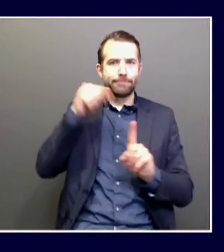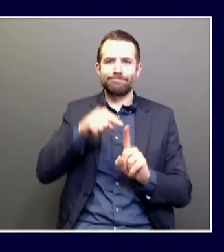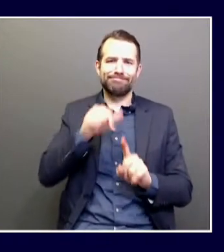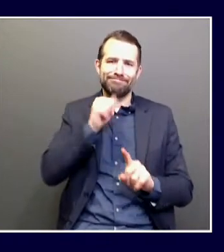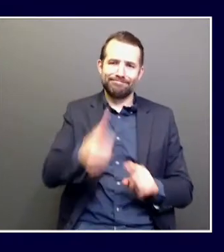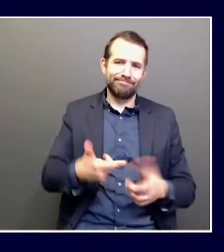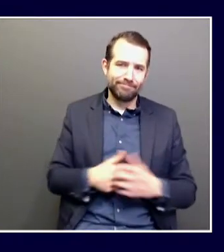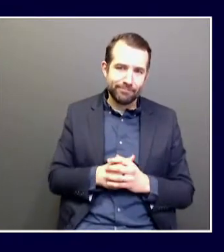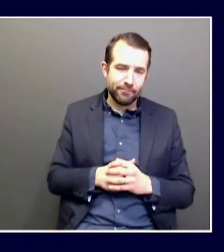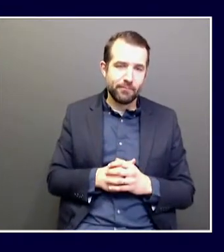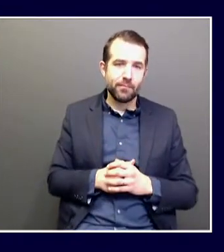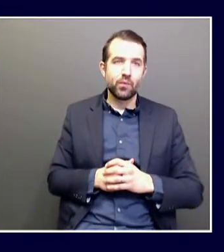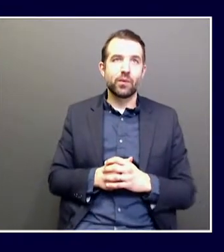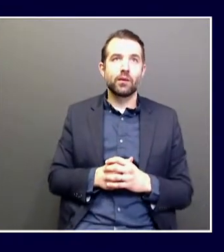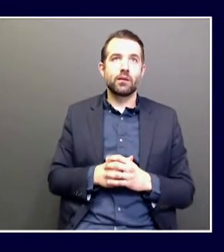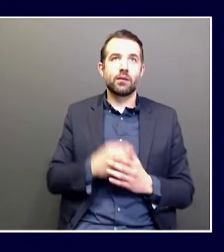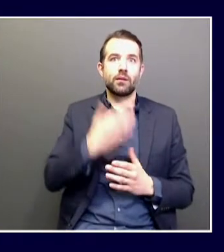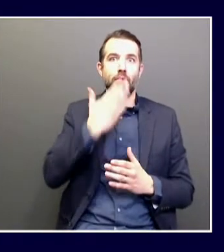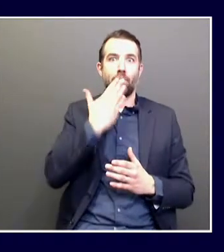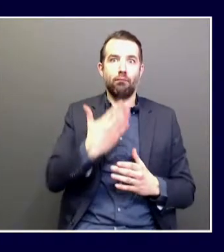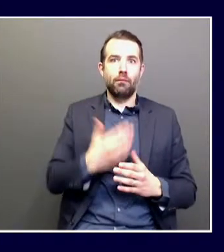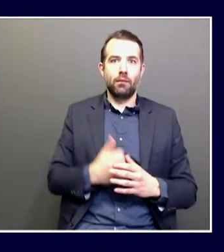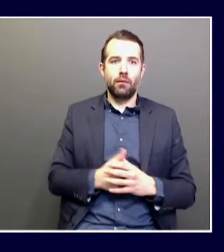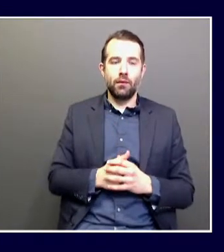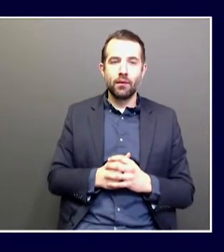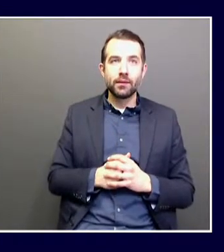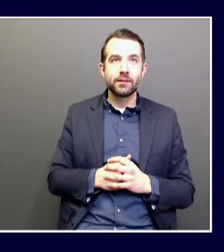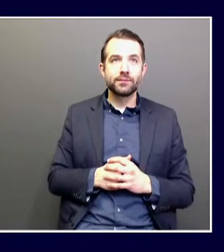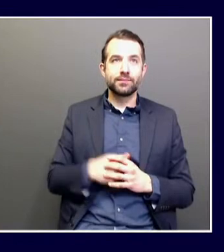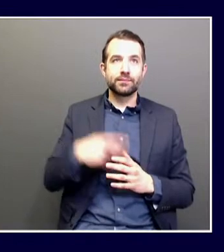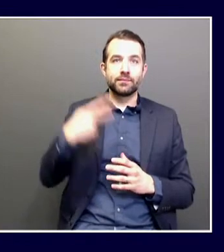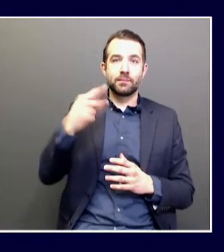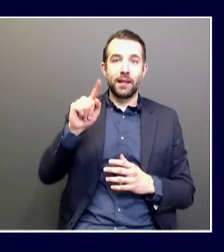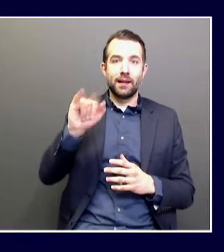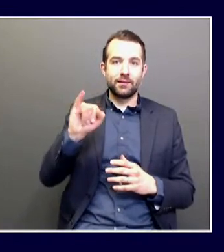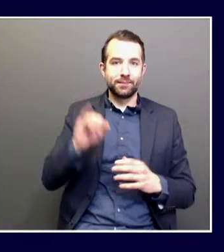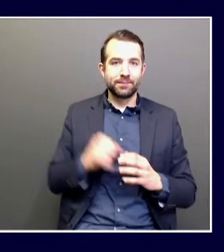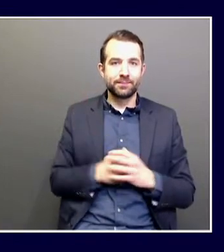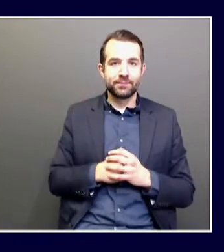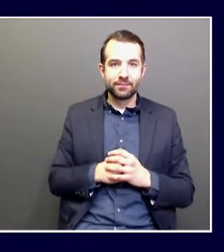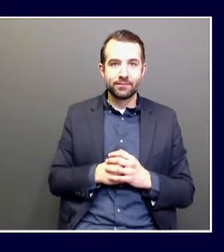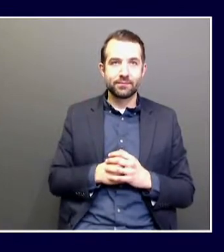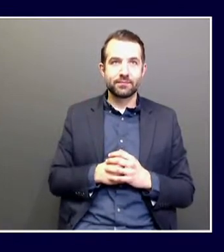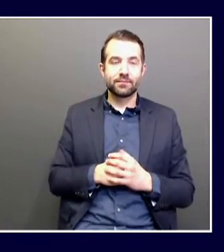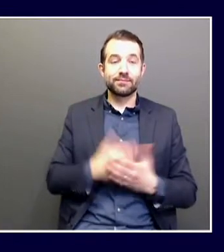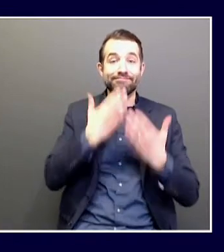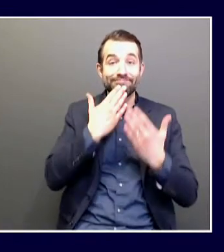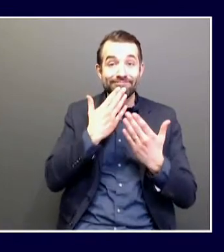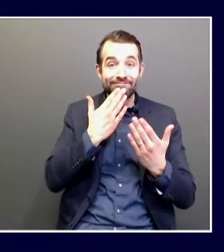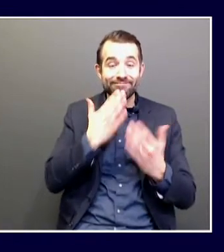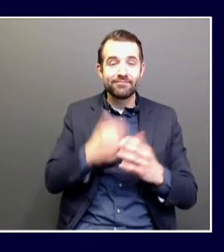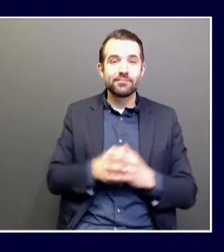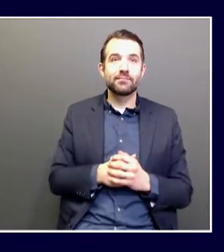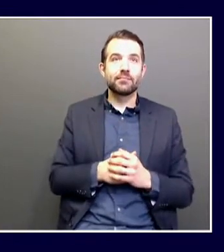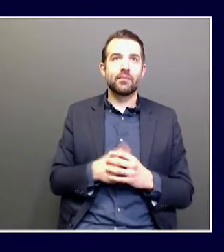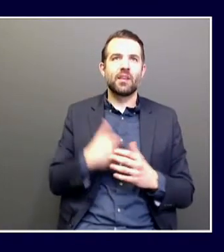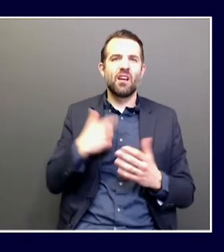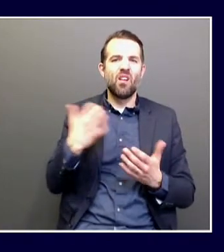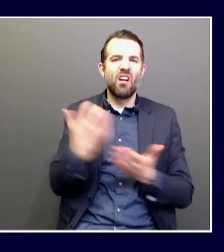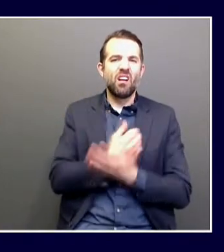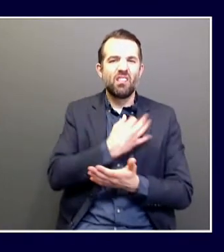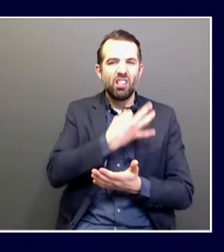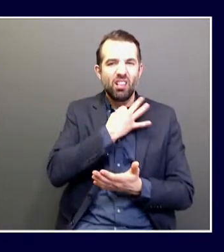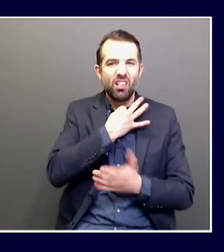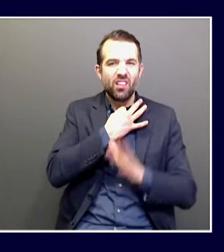Thank you. Yep. Patty White, over to you. Thanks, Dr. Shah. I wanted to get your take on the Maine Council